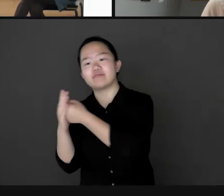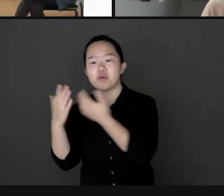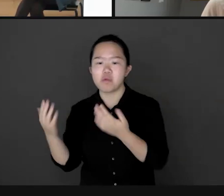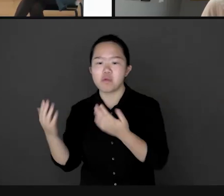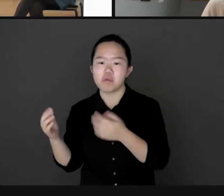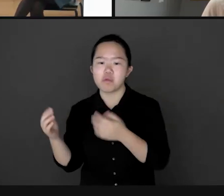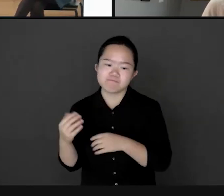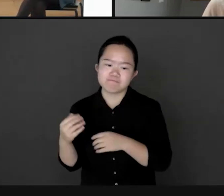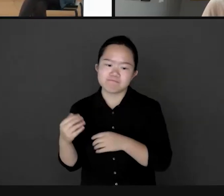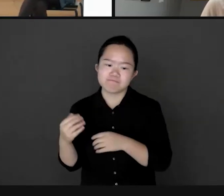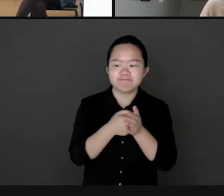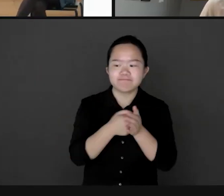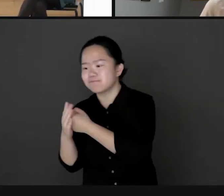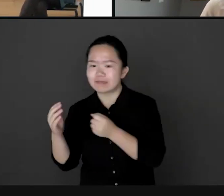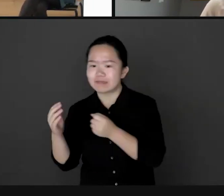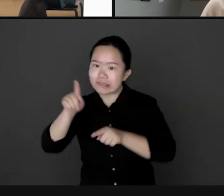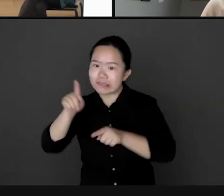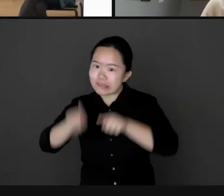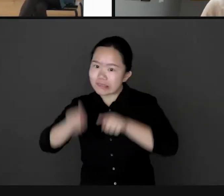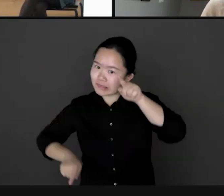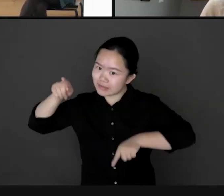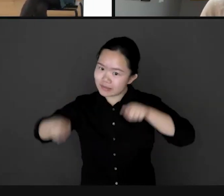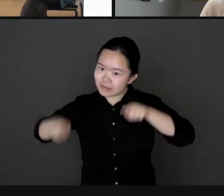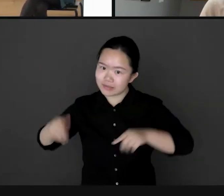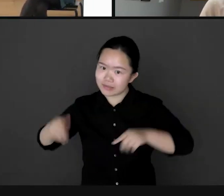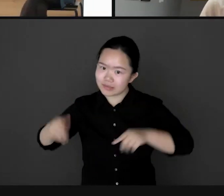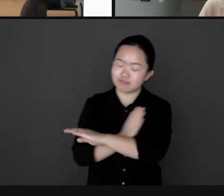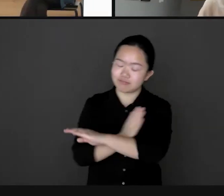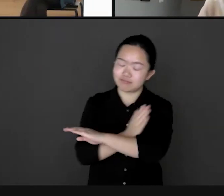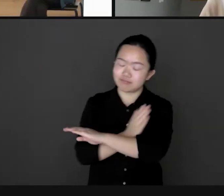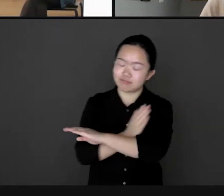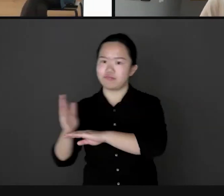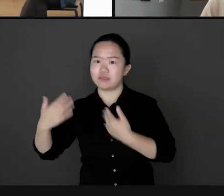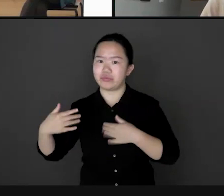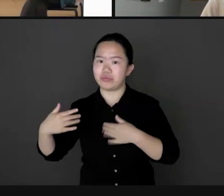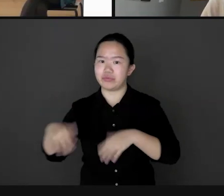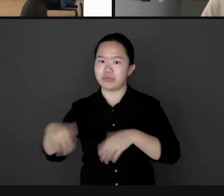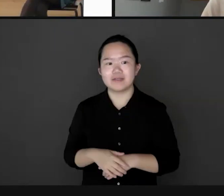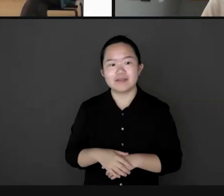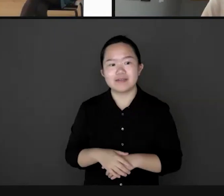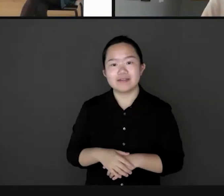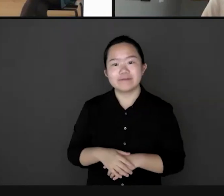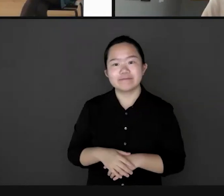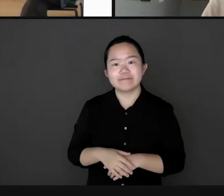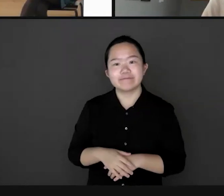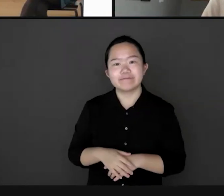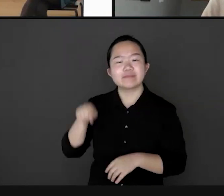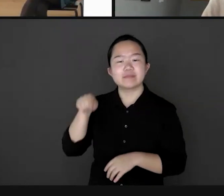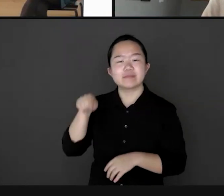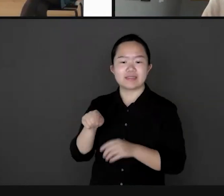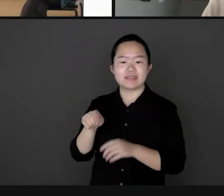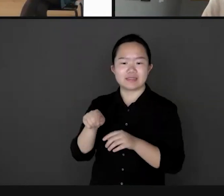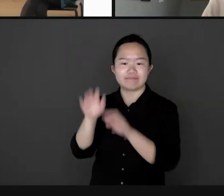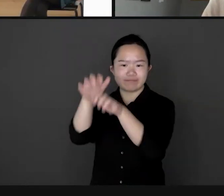And what we need to do at this point is we look at who are the members of the most important committees. So thinking about